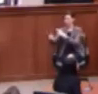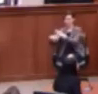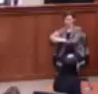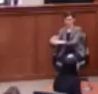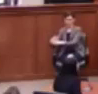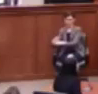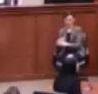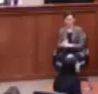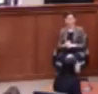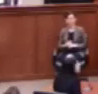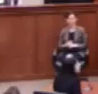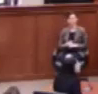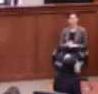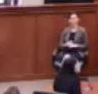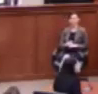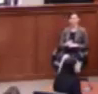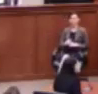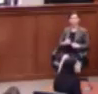world.